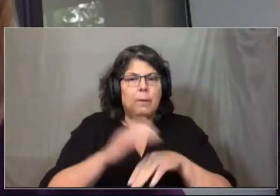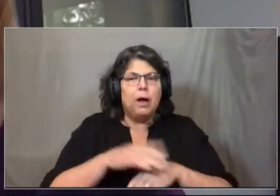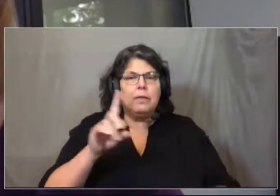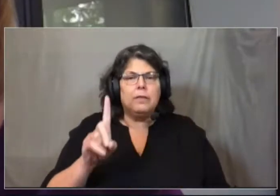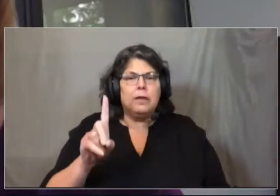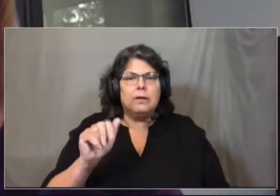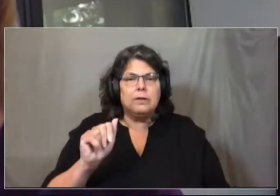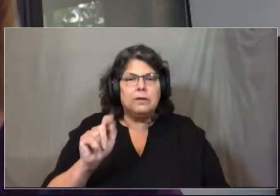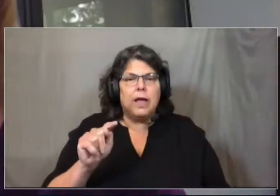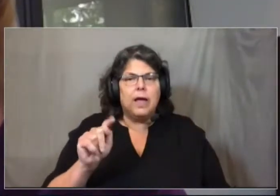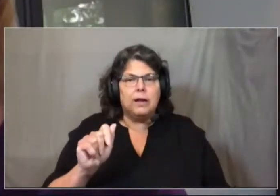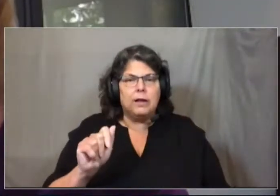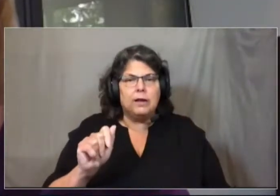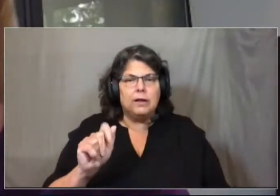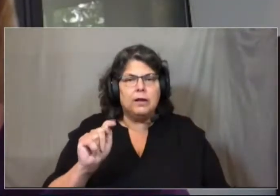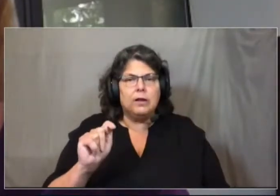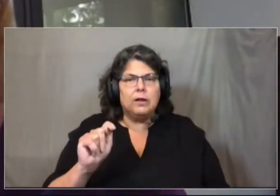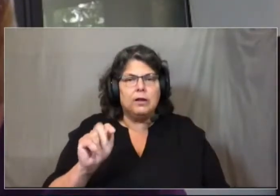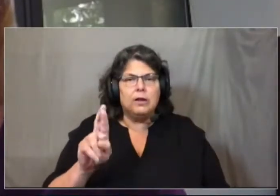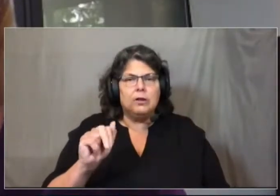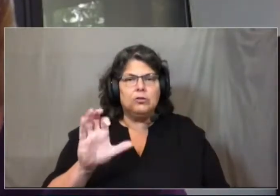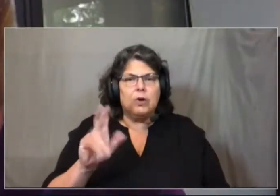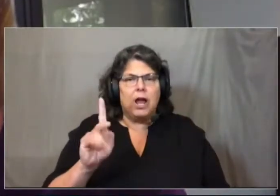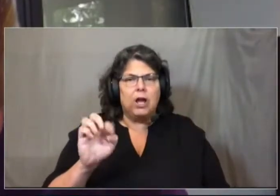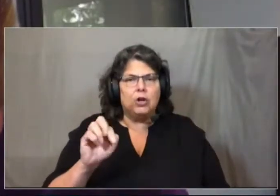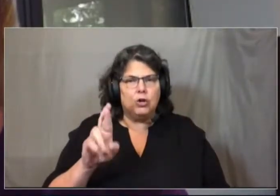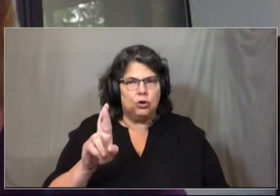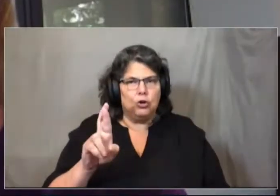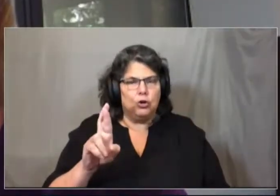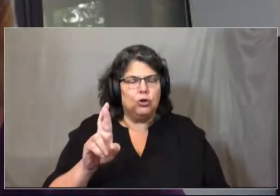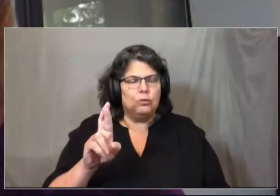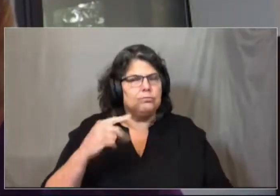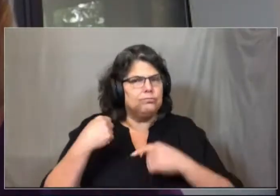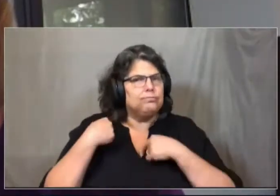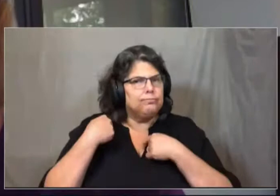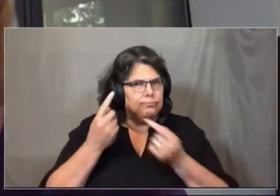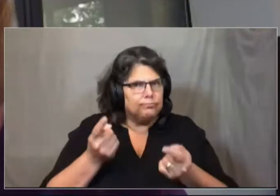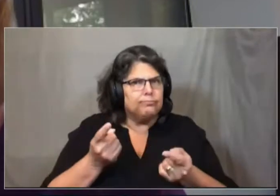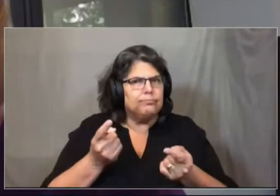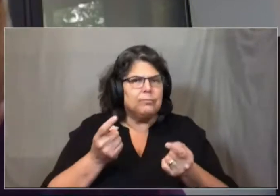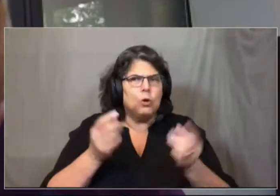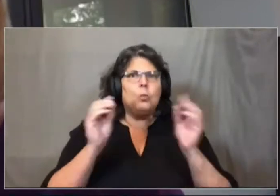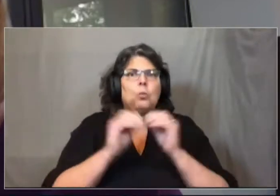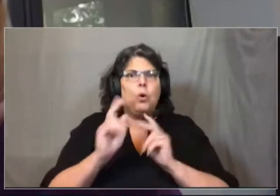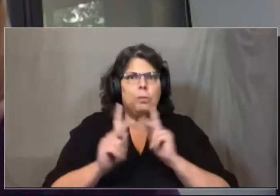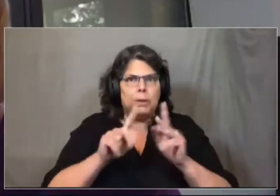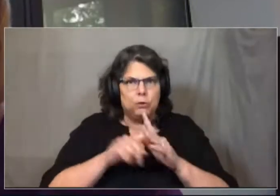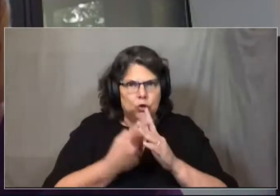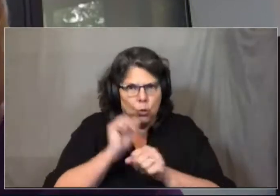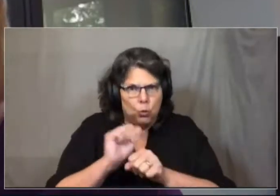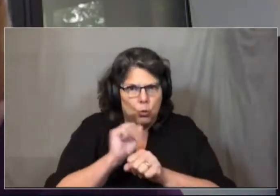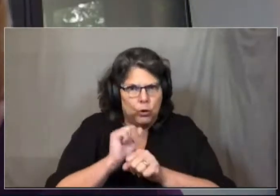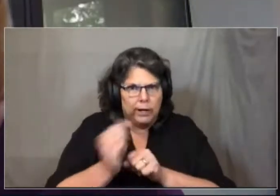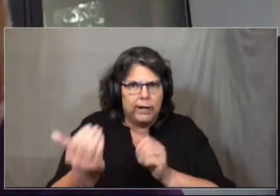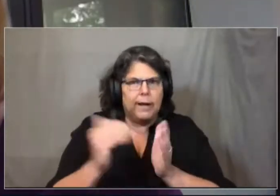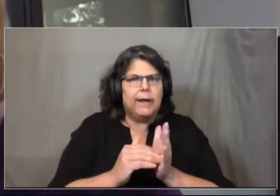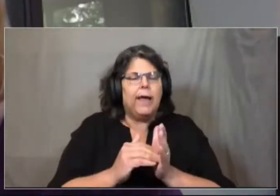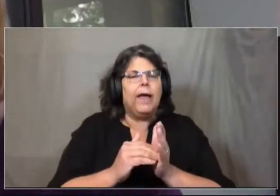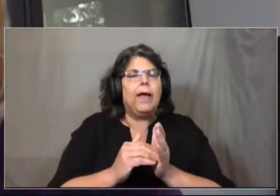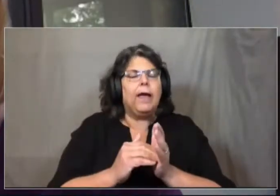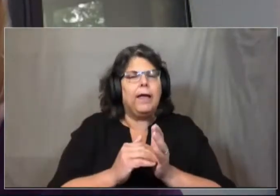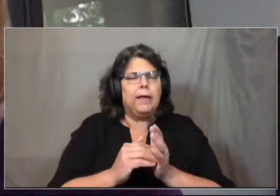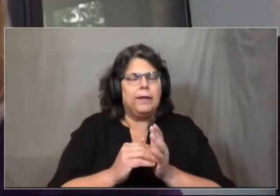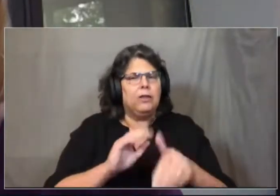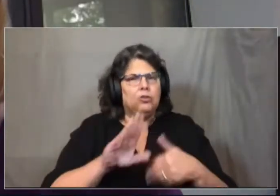that now that we have been able to gain more staff and be able to really streamline